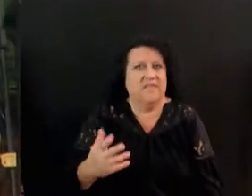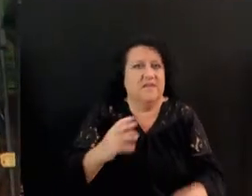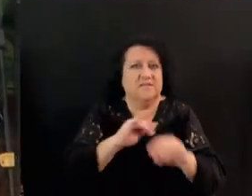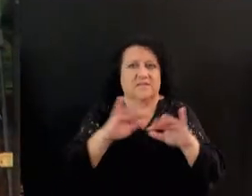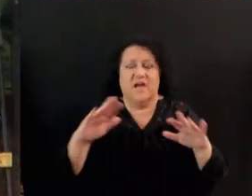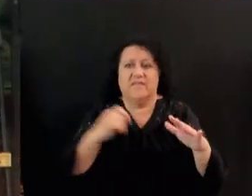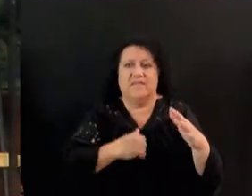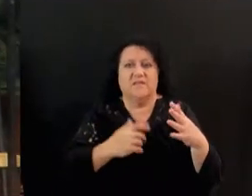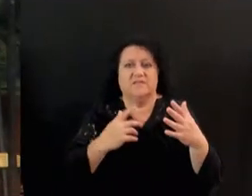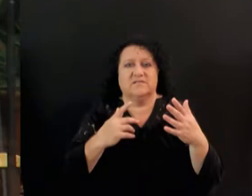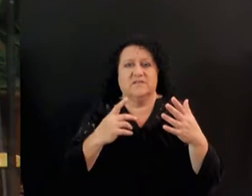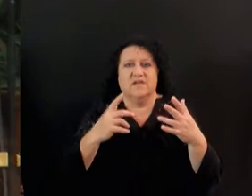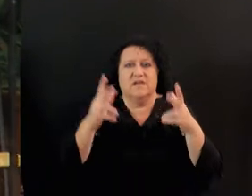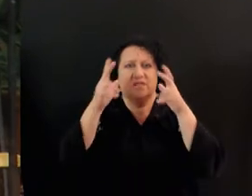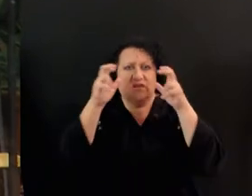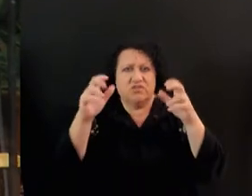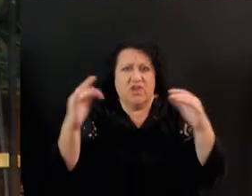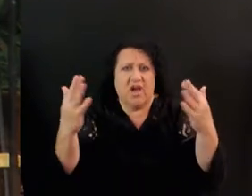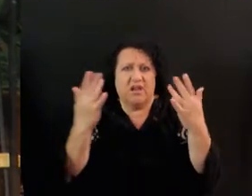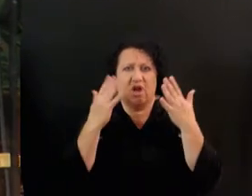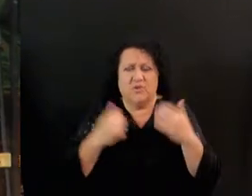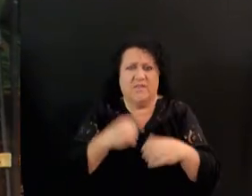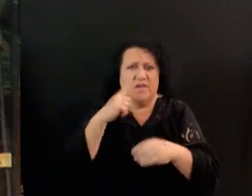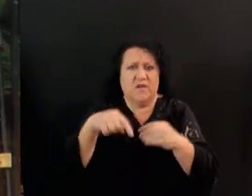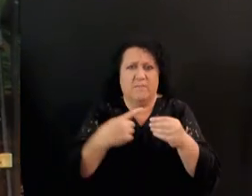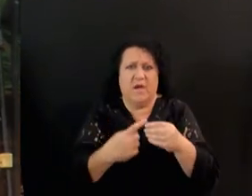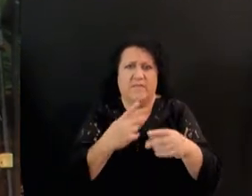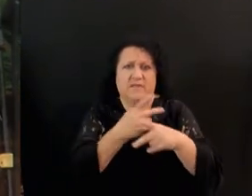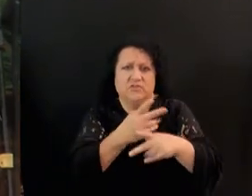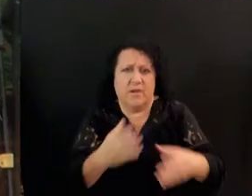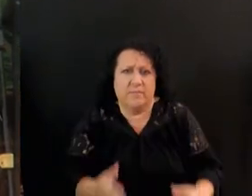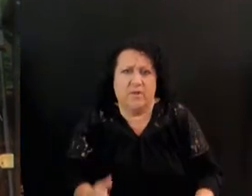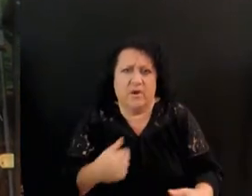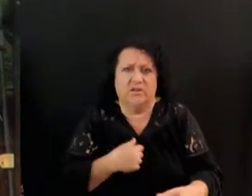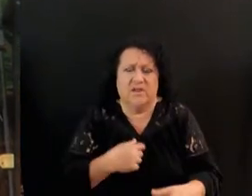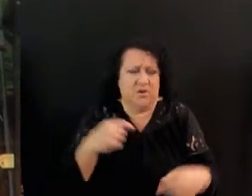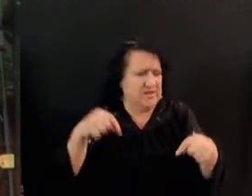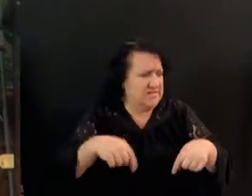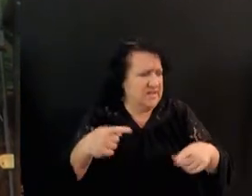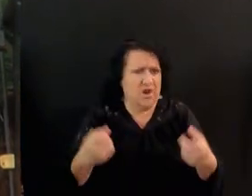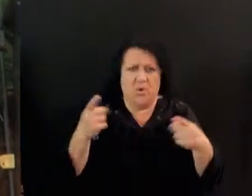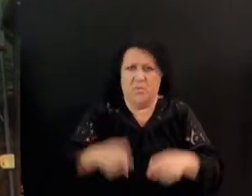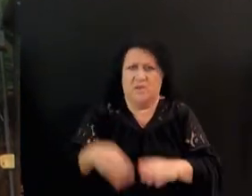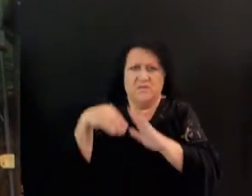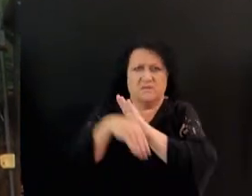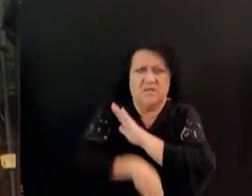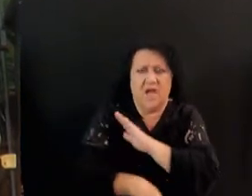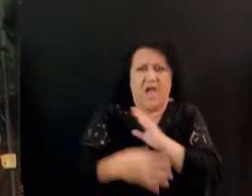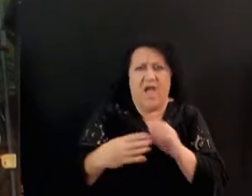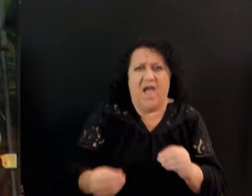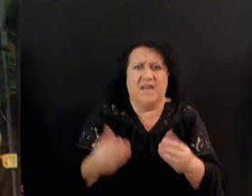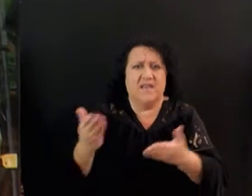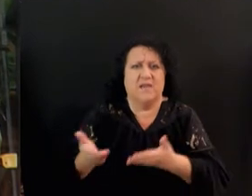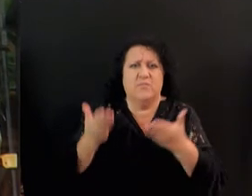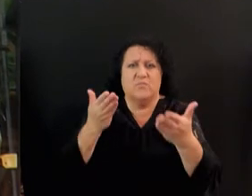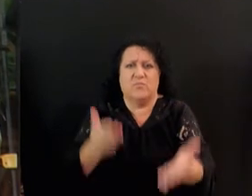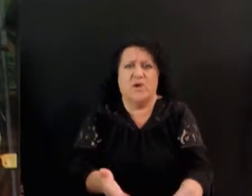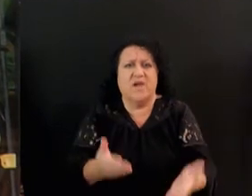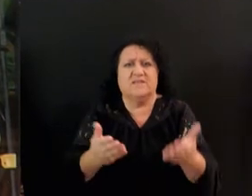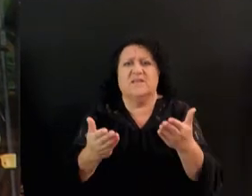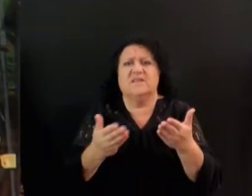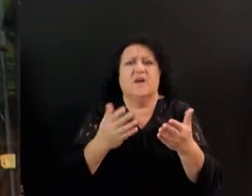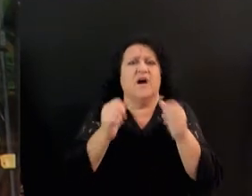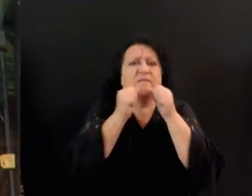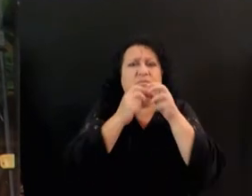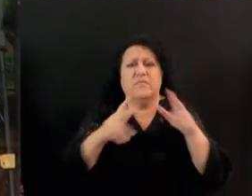about a shepherd perhaps, maybe, and he's here in the valley and he brings what he has together and offers this lavish banquet to his